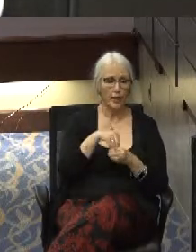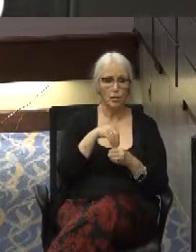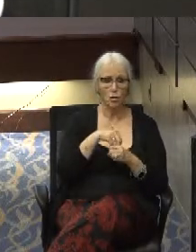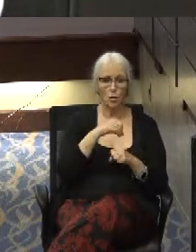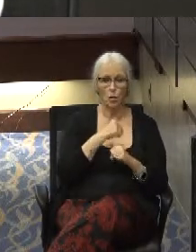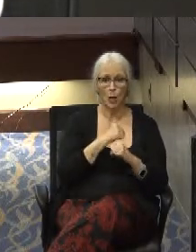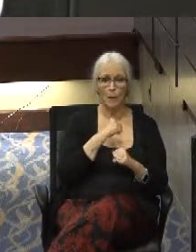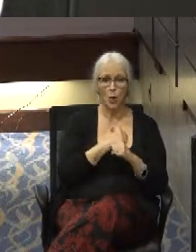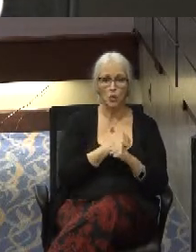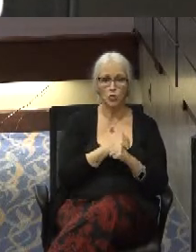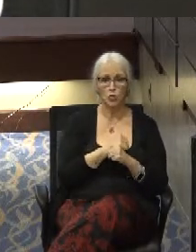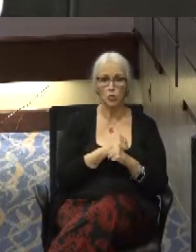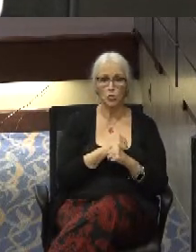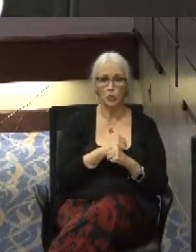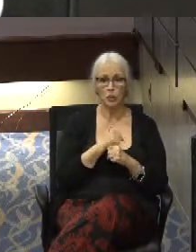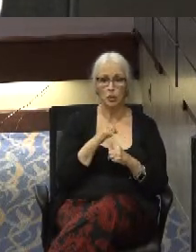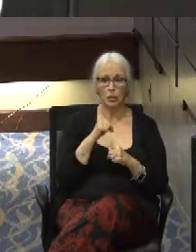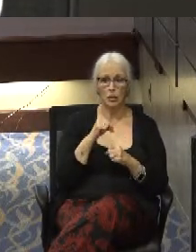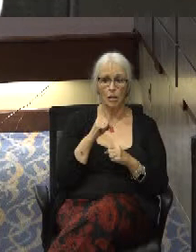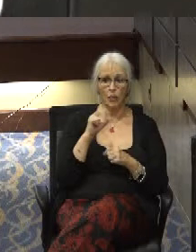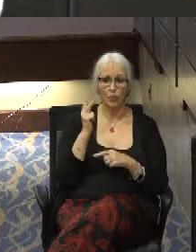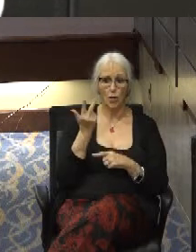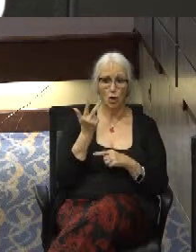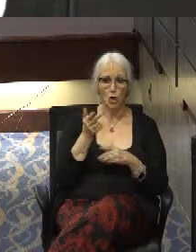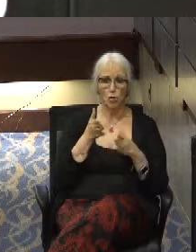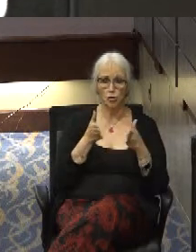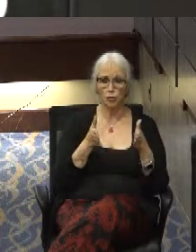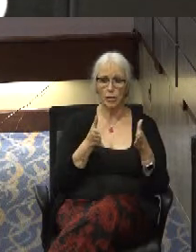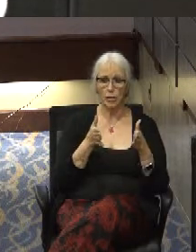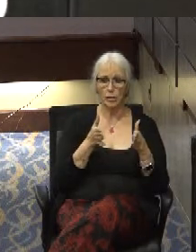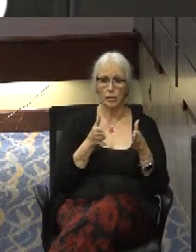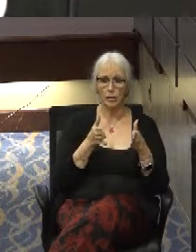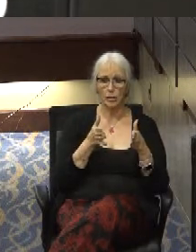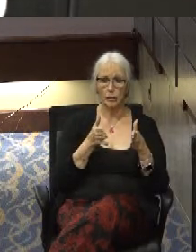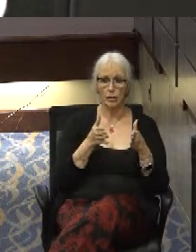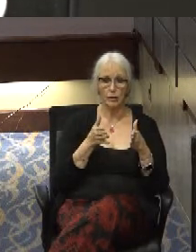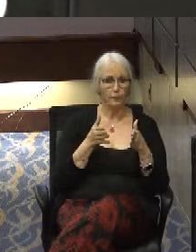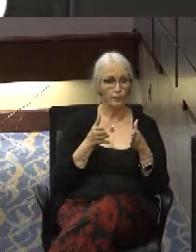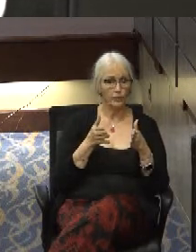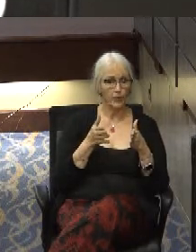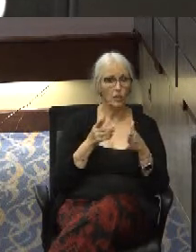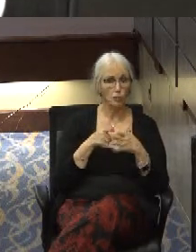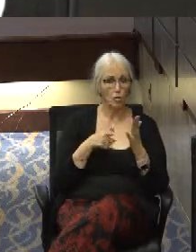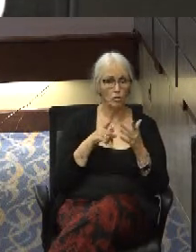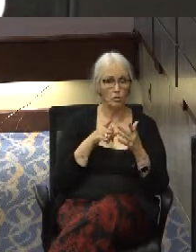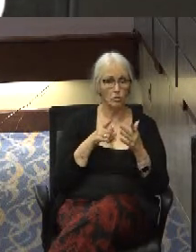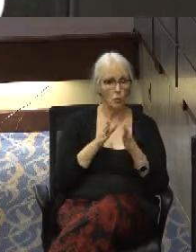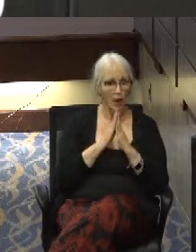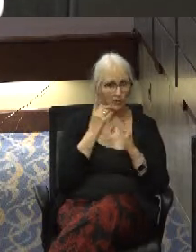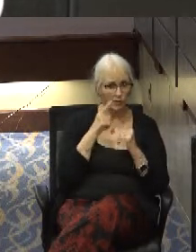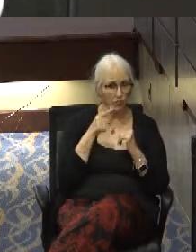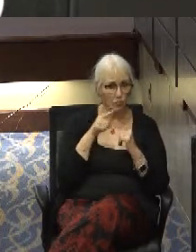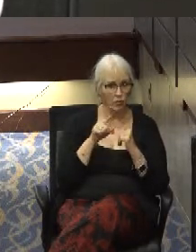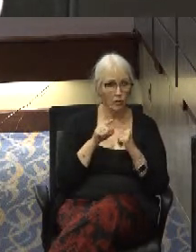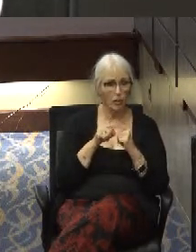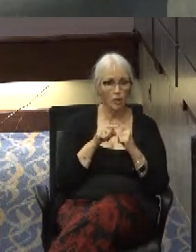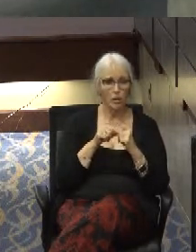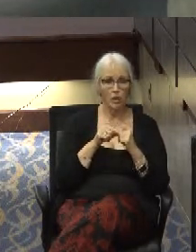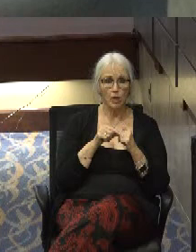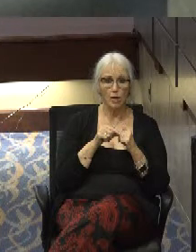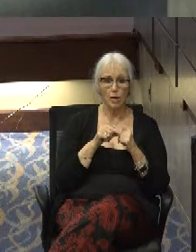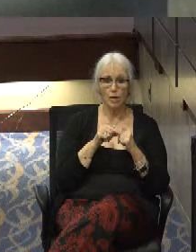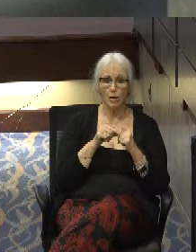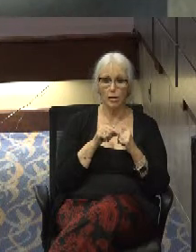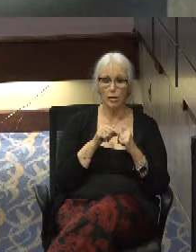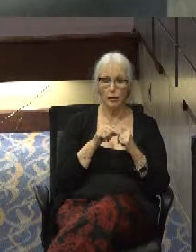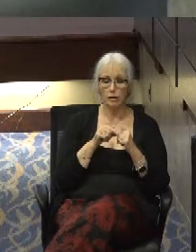commercial into Third Street. Isn't that what you asked for, Well, Mayor? I What think I was it? just trying to get, I don't actually